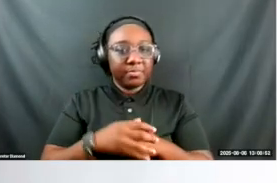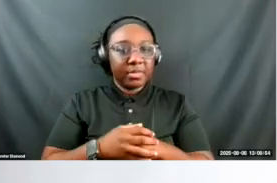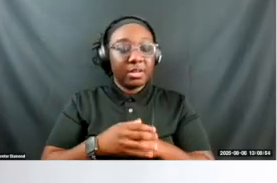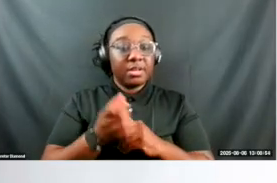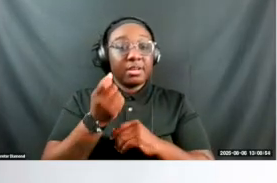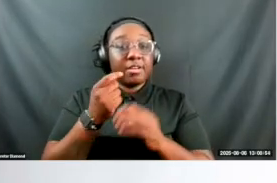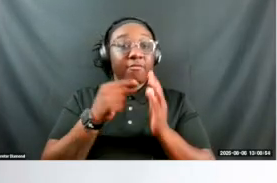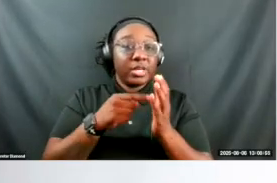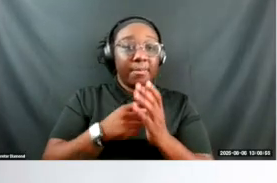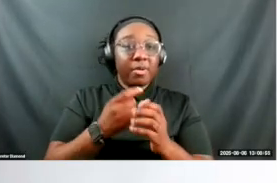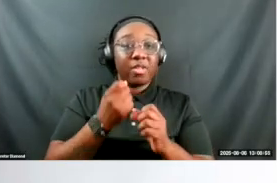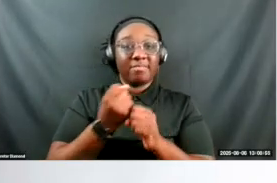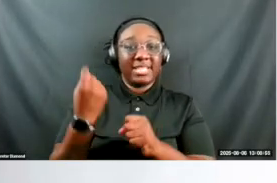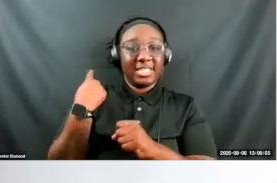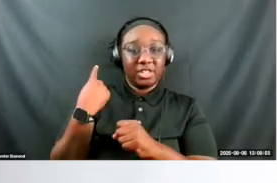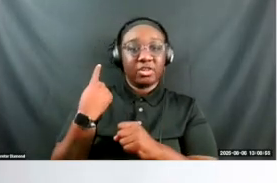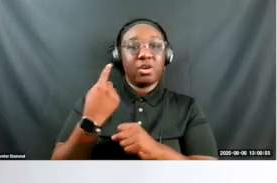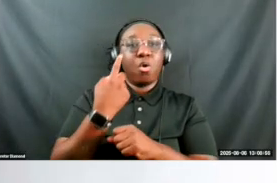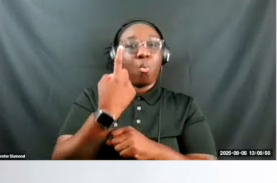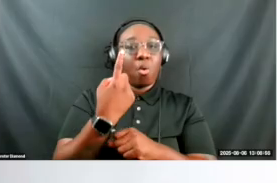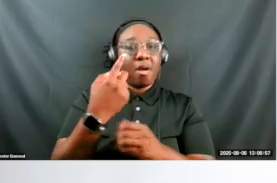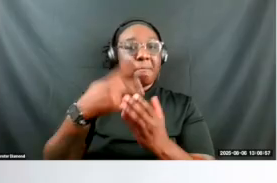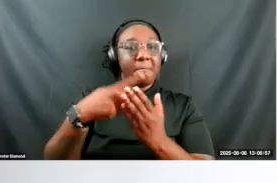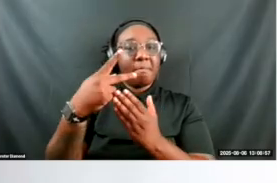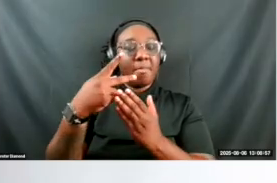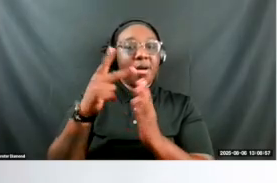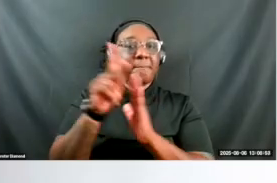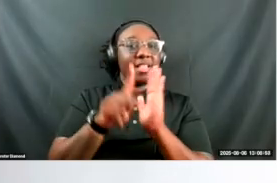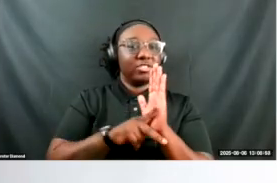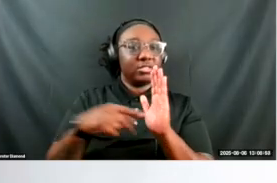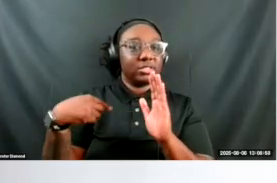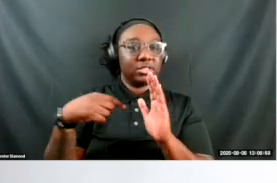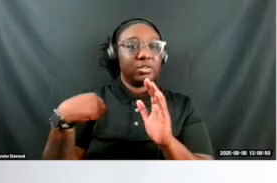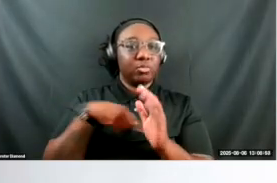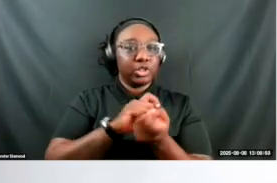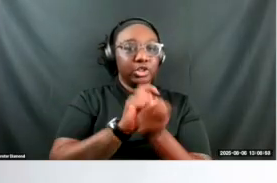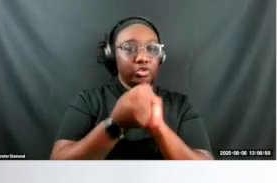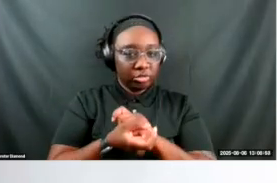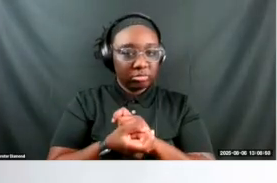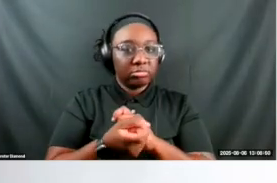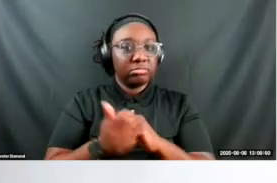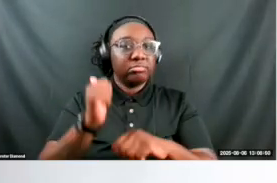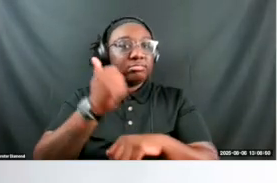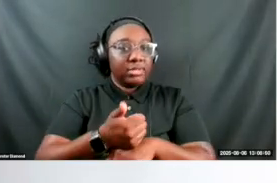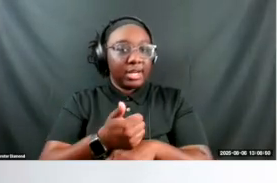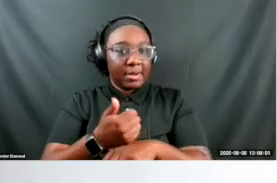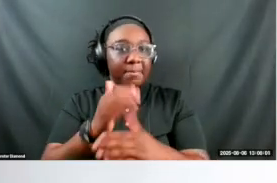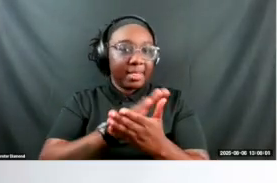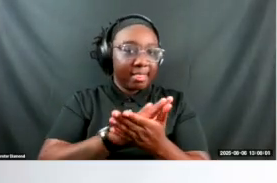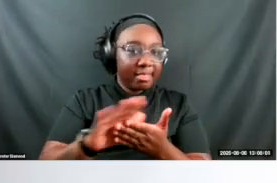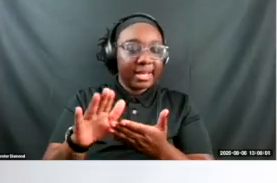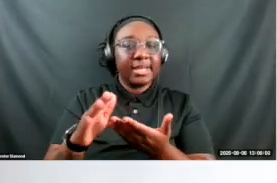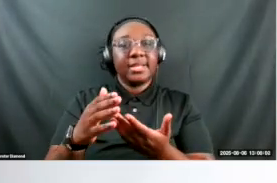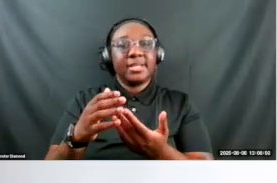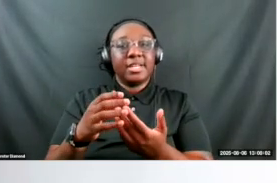direct last year's Clean Off-Road Equipment Project's limited funds only to small businesses and public agencies, because many of them struggle to